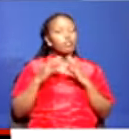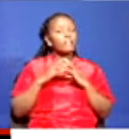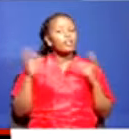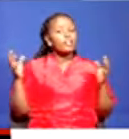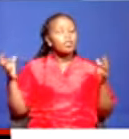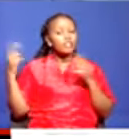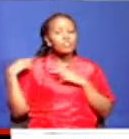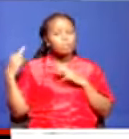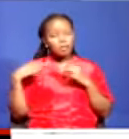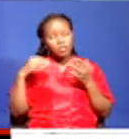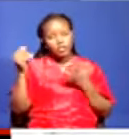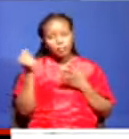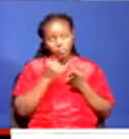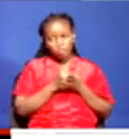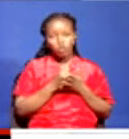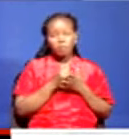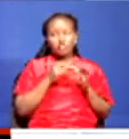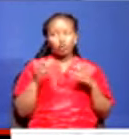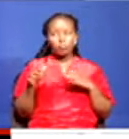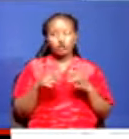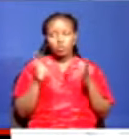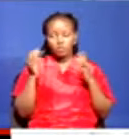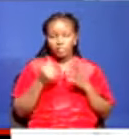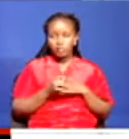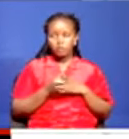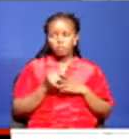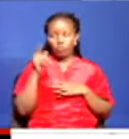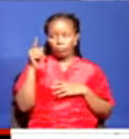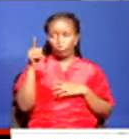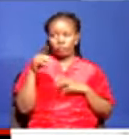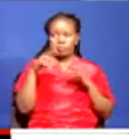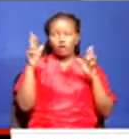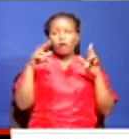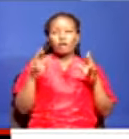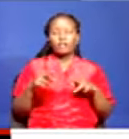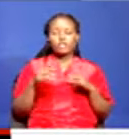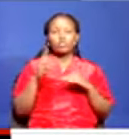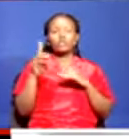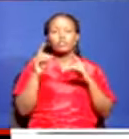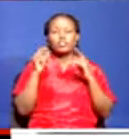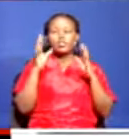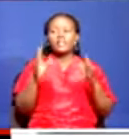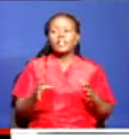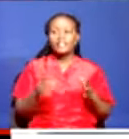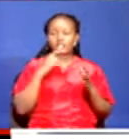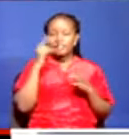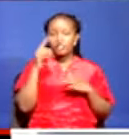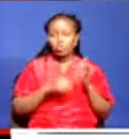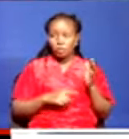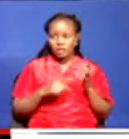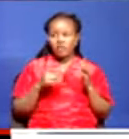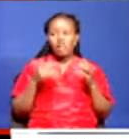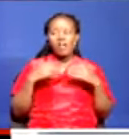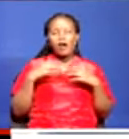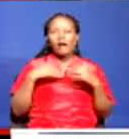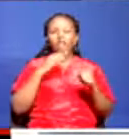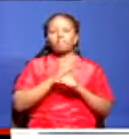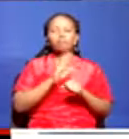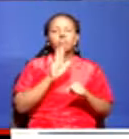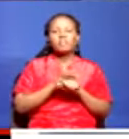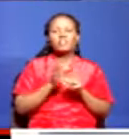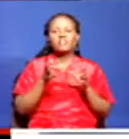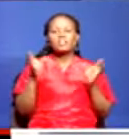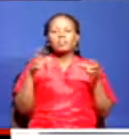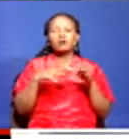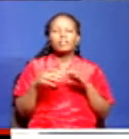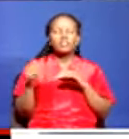employment opportunities. Highview International Managing Director Francis Kamau said the high rate of inflation has forced the company to